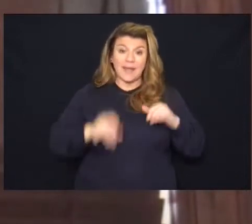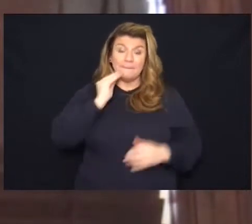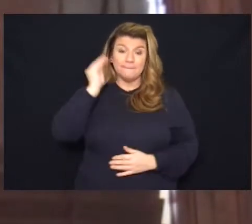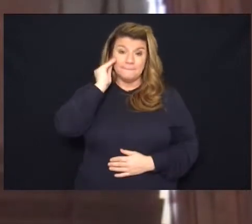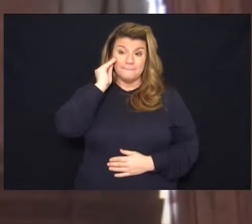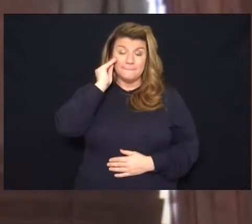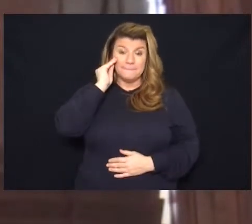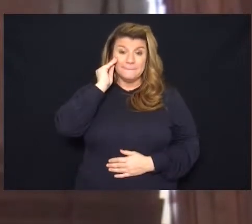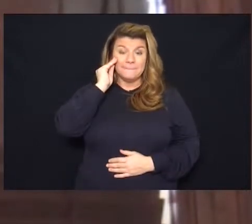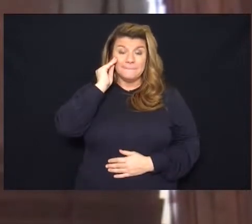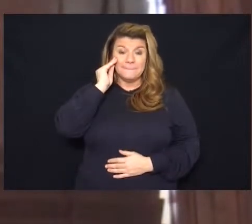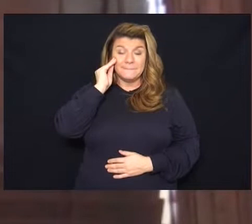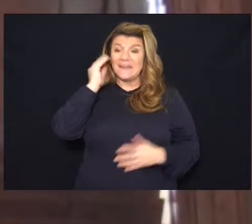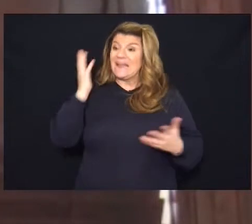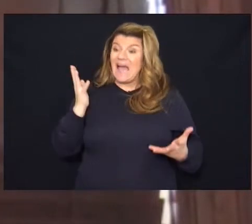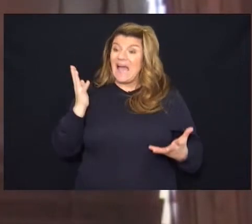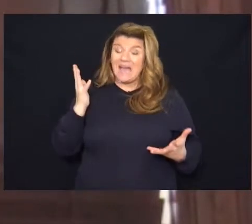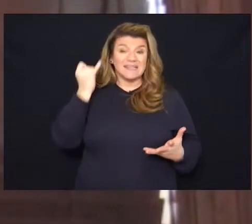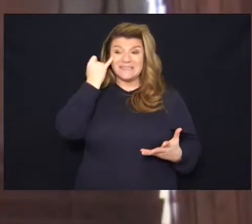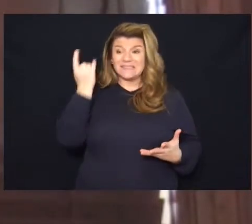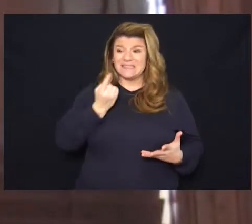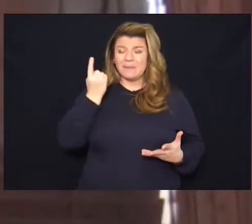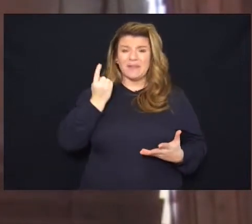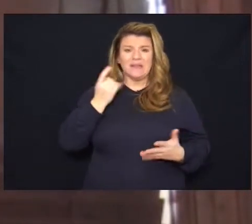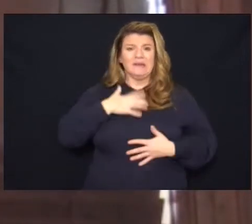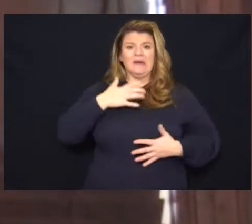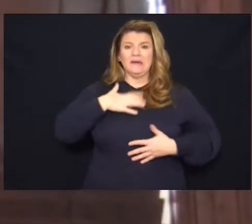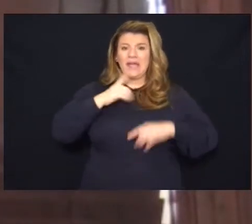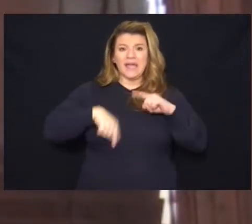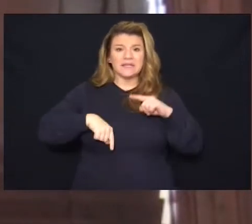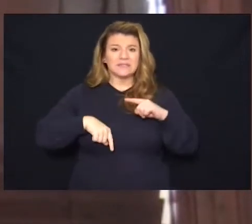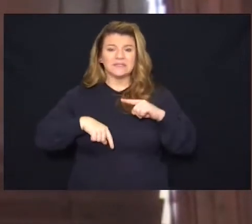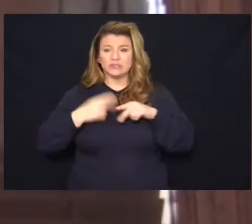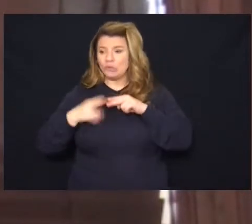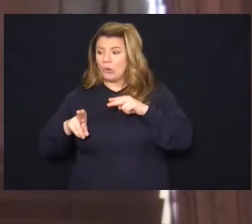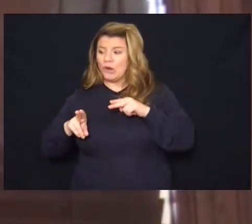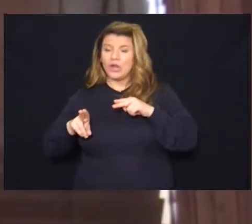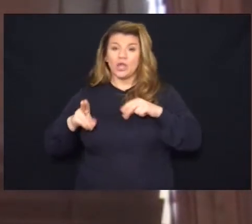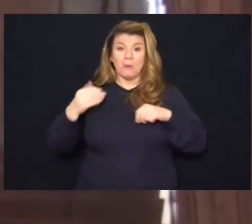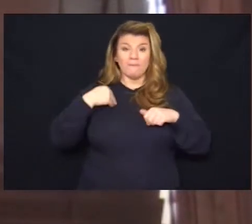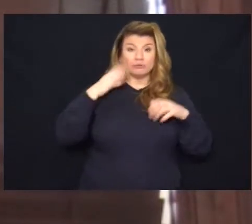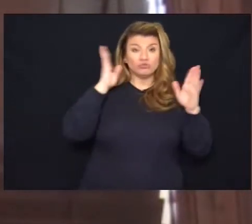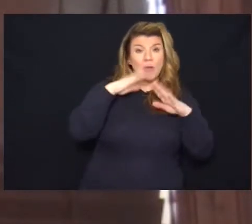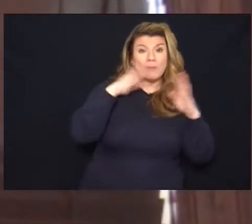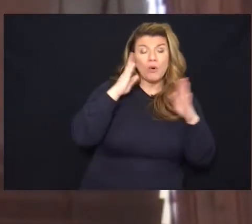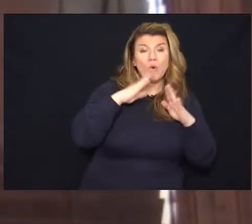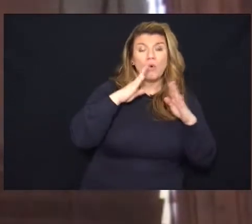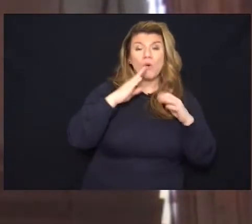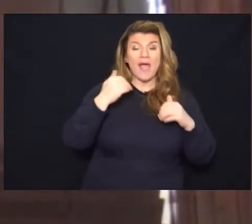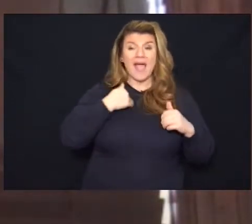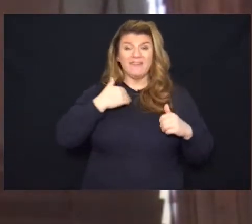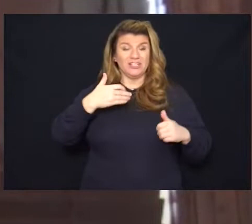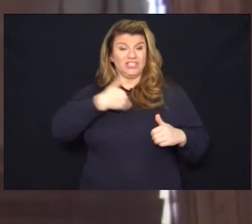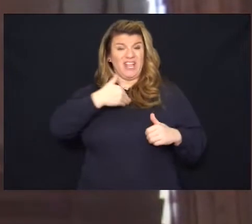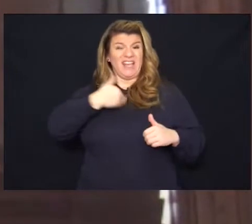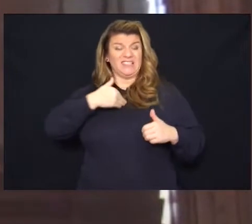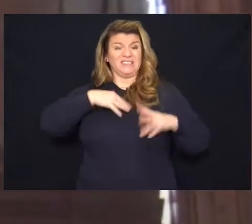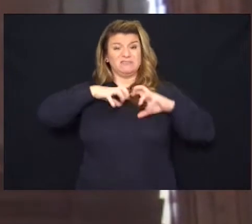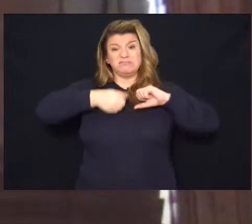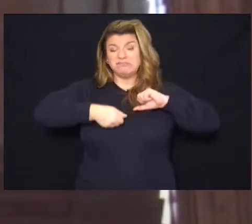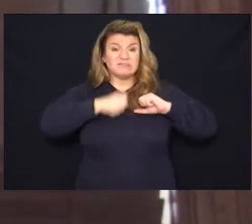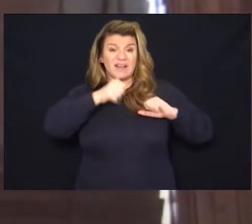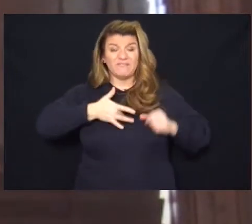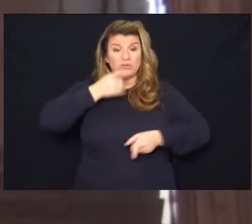unless you absolutely, you feel short of breath, if you're having trouble, having chest discomfort, et